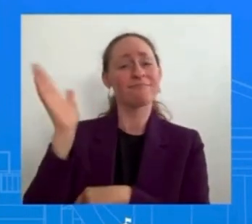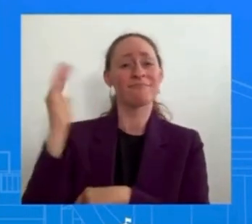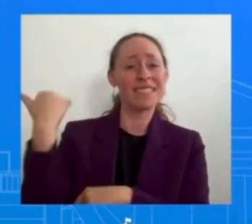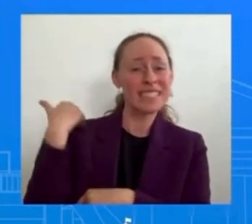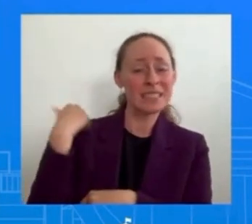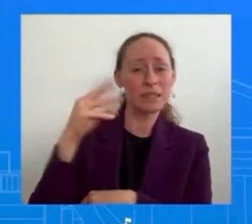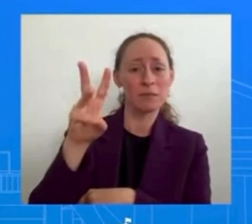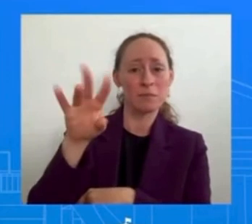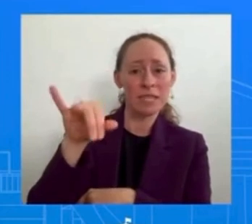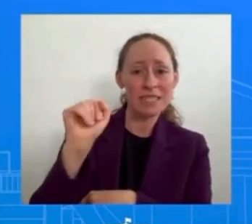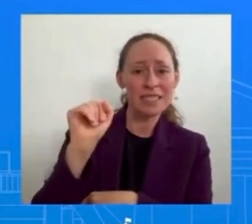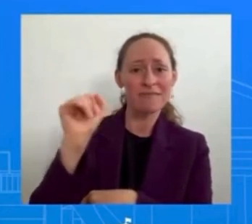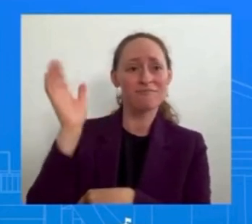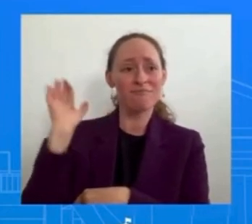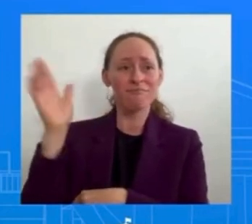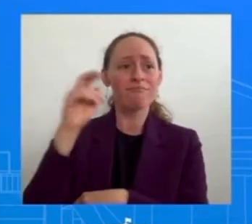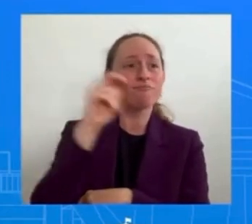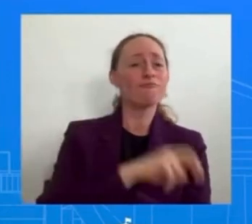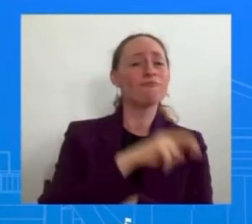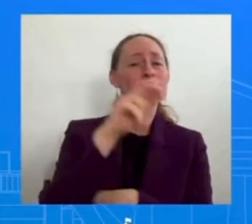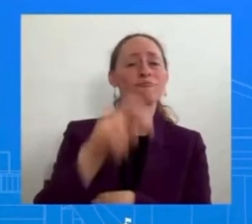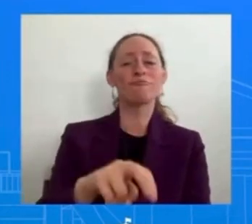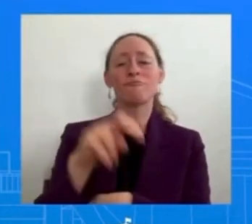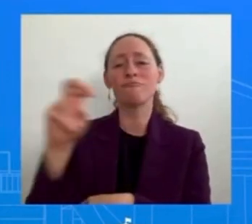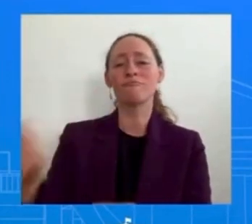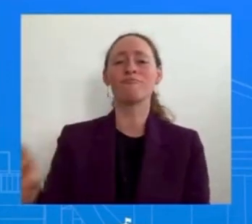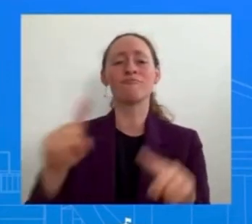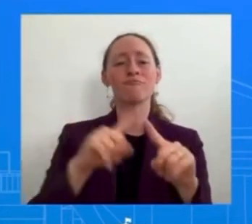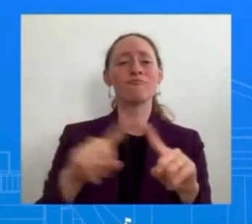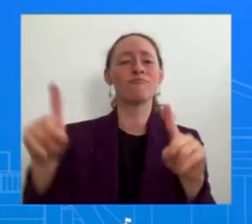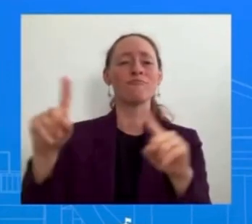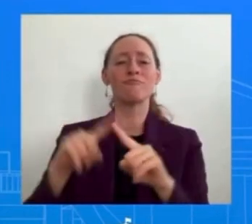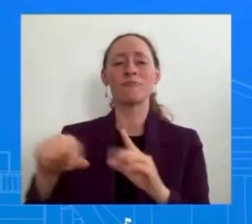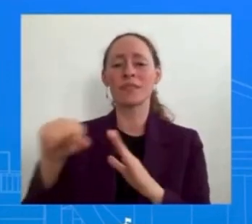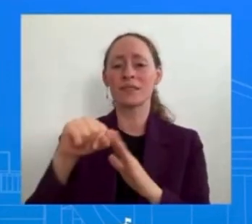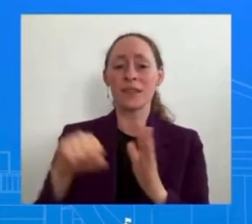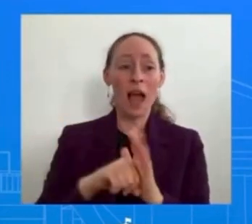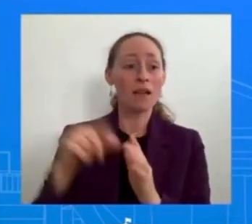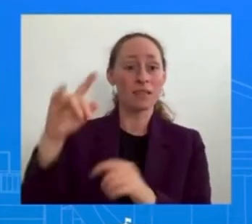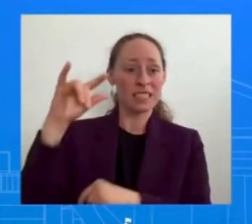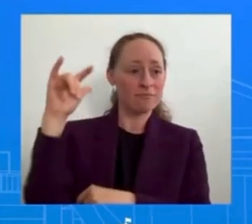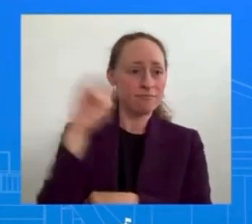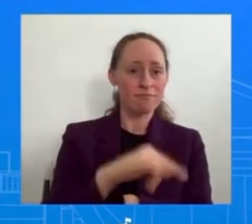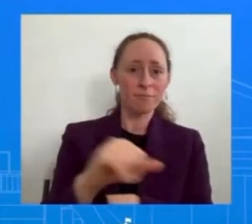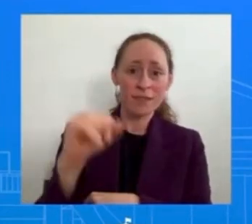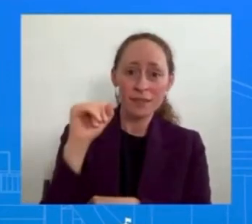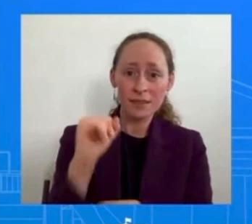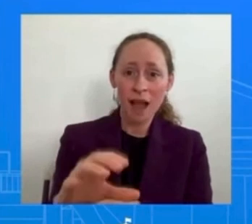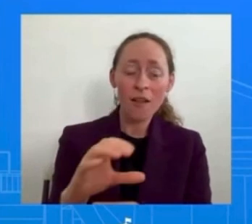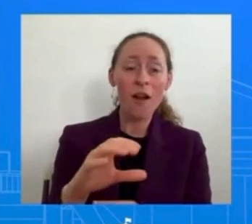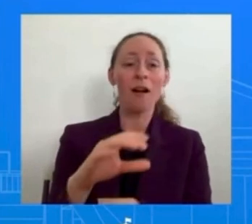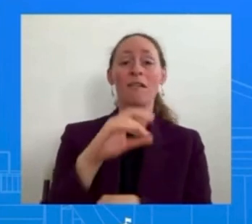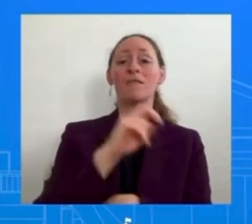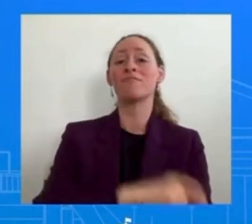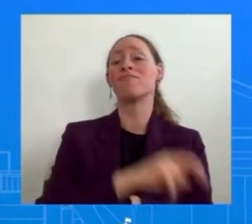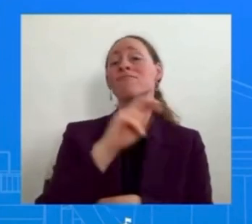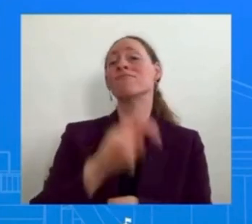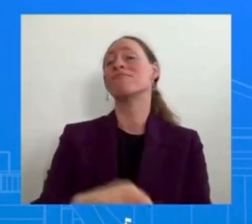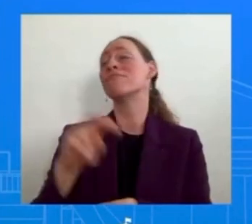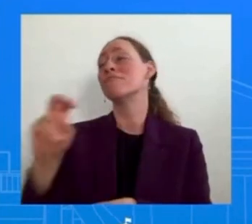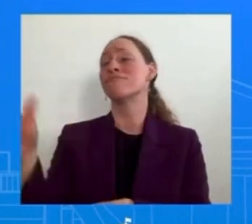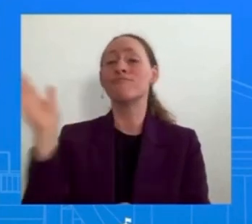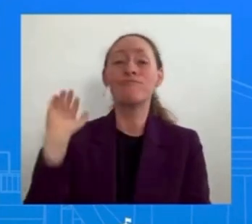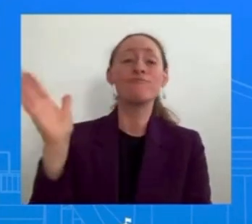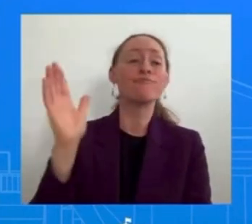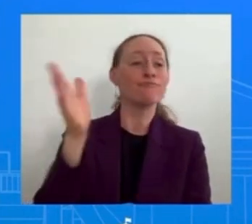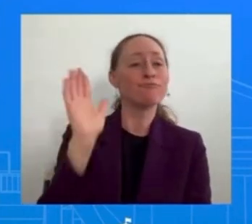trip to South Carolina recently. The president has gone across the country talking to, speaking about how some of these investments, if you will, the Invested